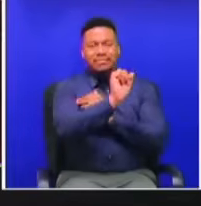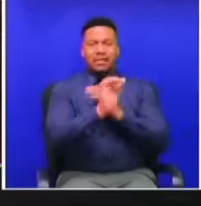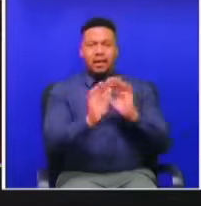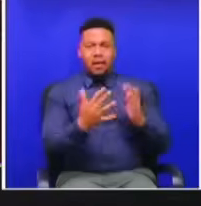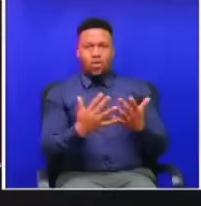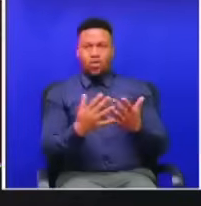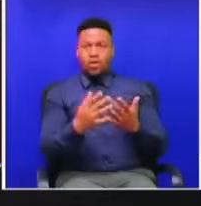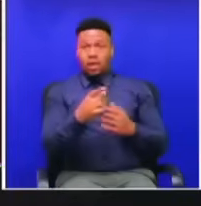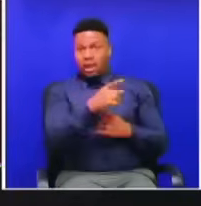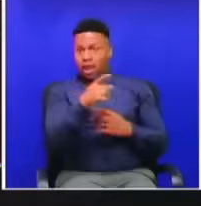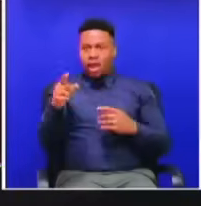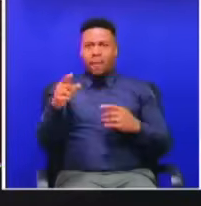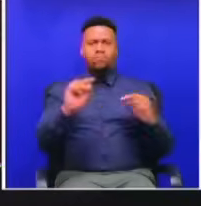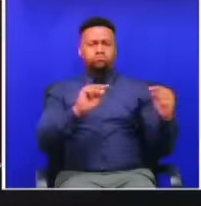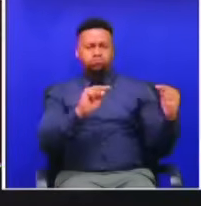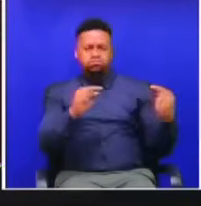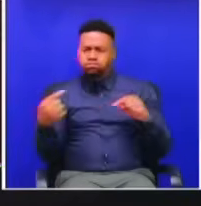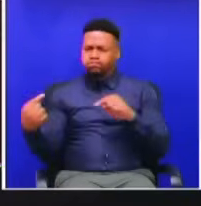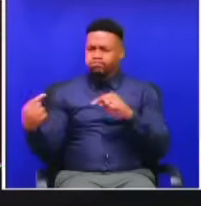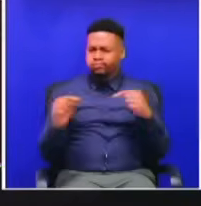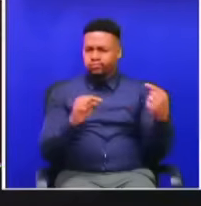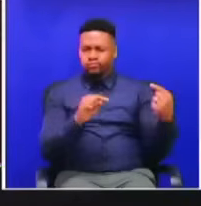want.